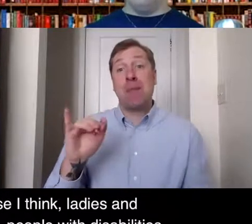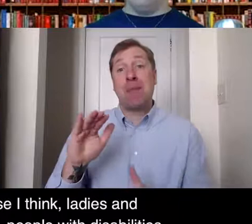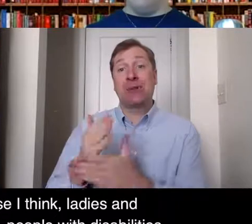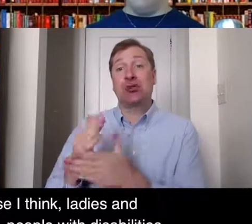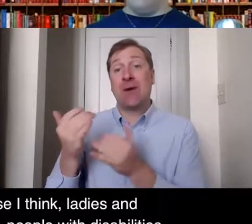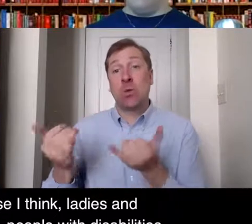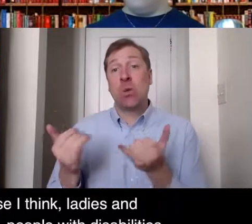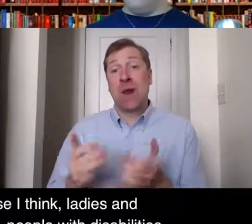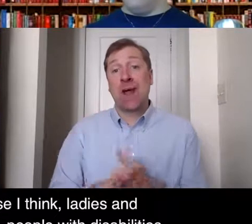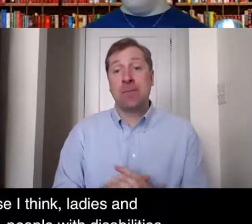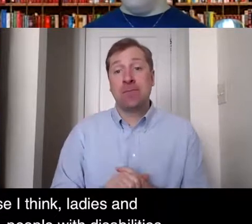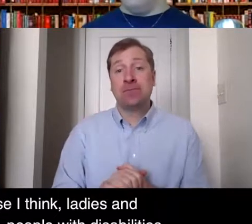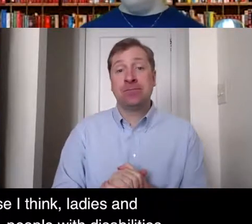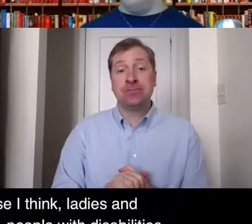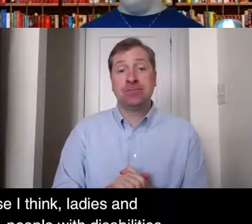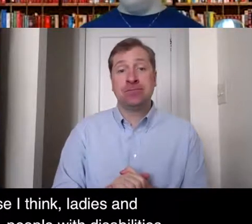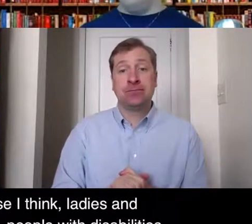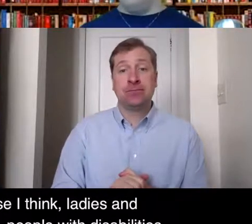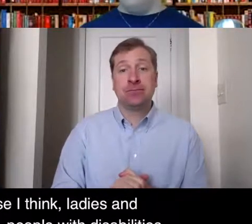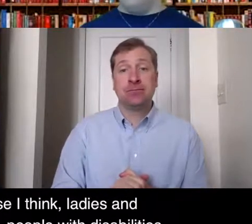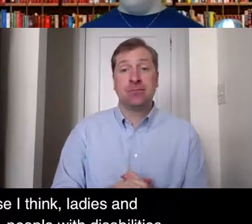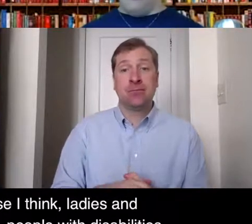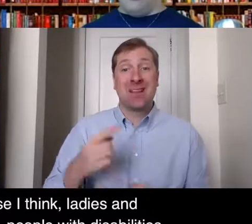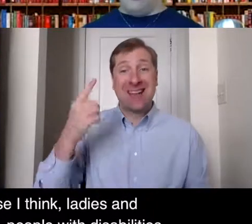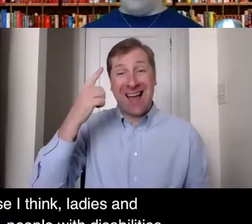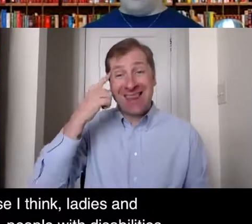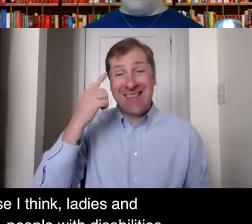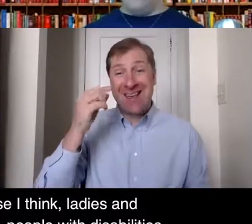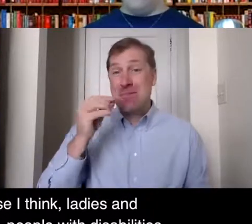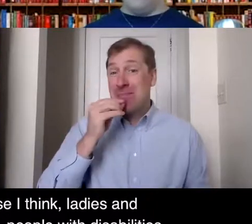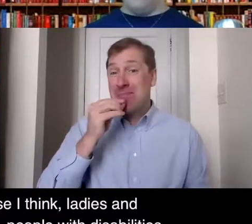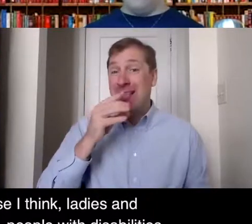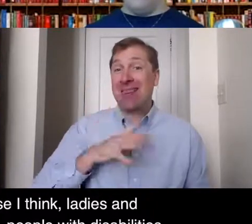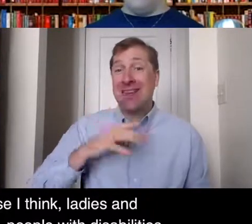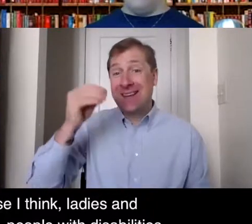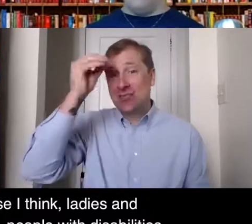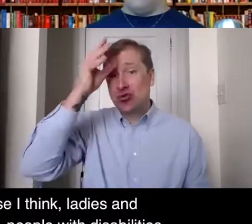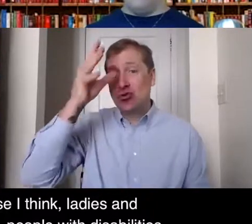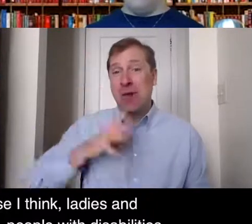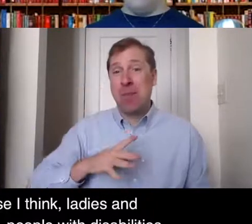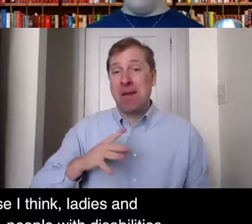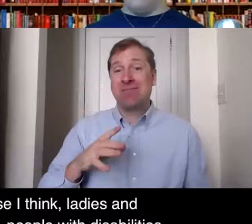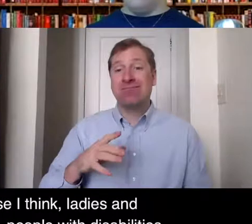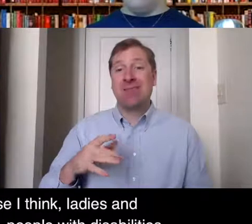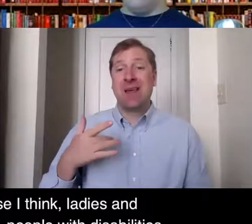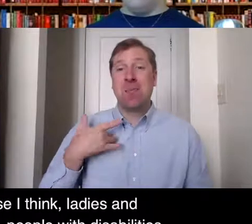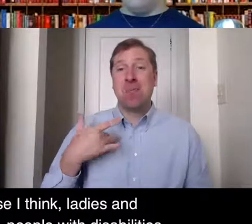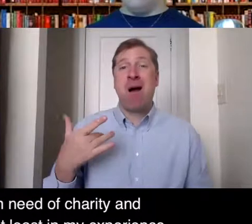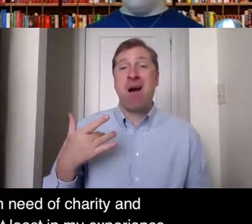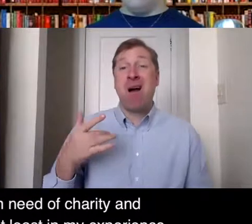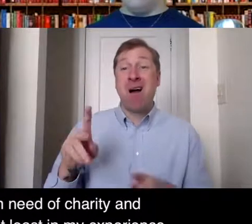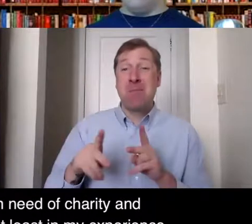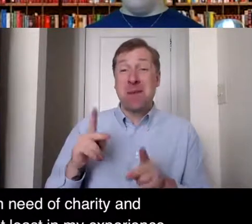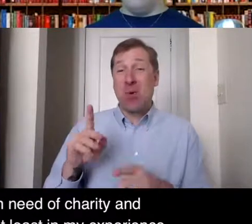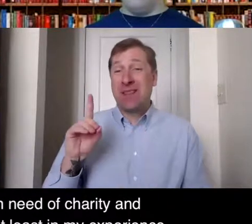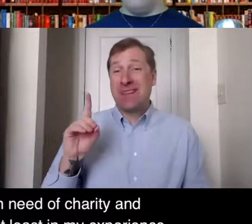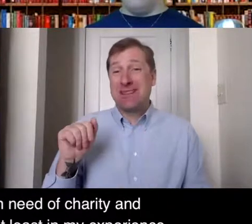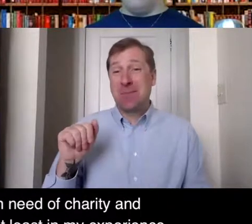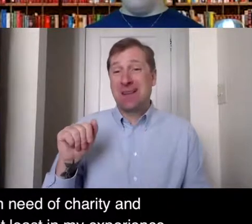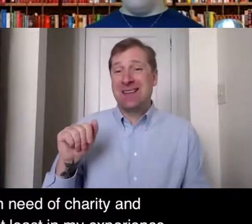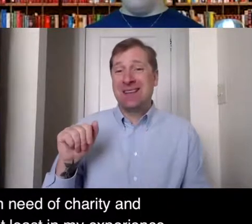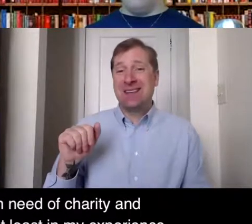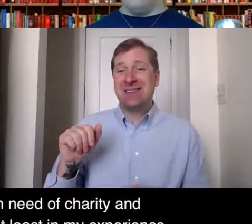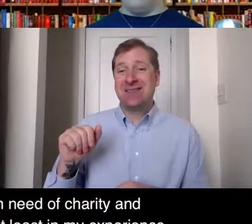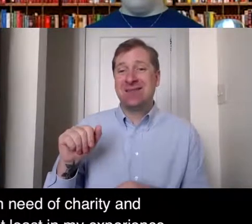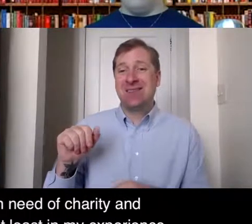today, because I think, ladies and gentlemen, far too often people with disabilities are seen as people